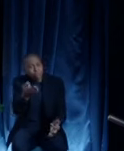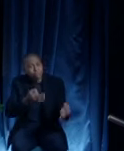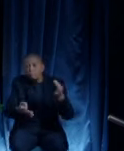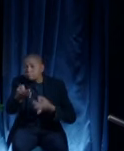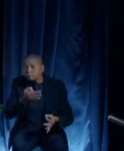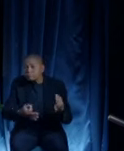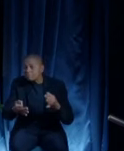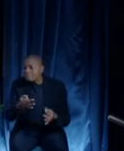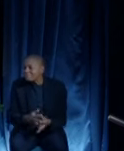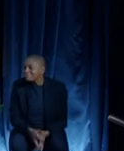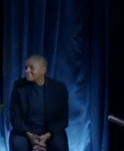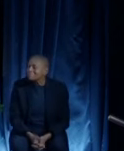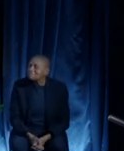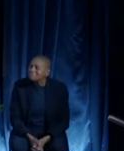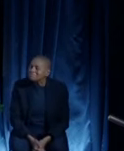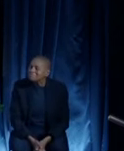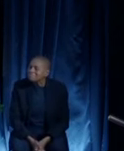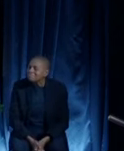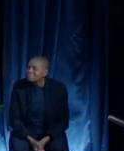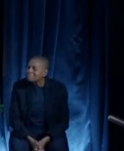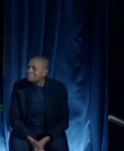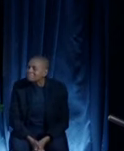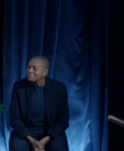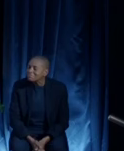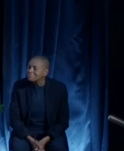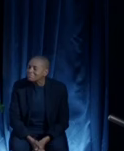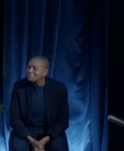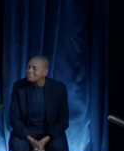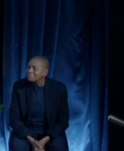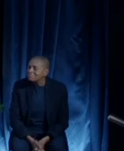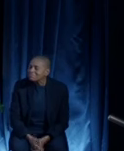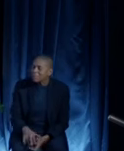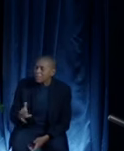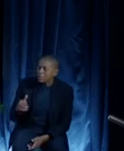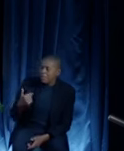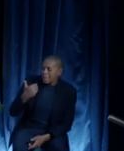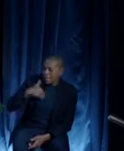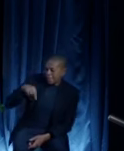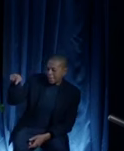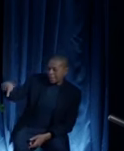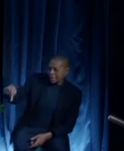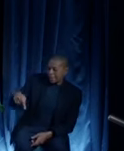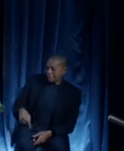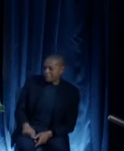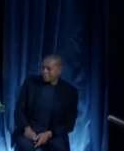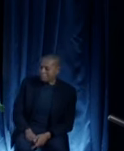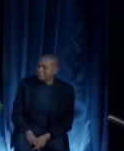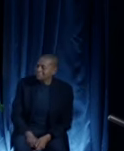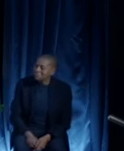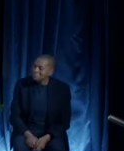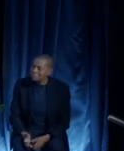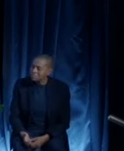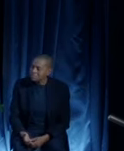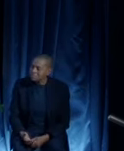anyone have any questions? A few. Brilliant. Shall we come down to the front here first? That's easy for me.